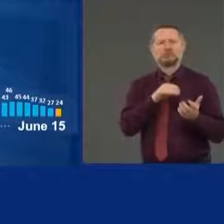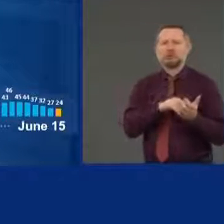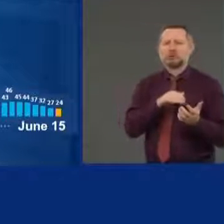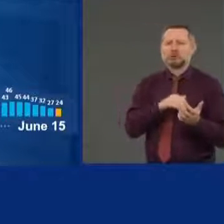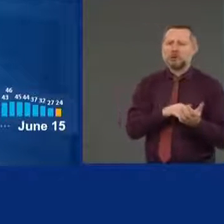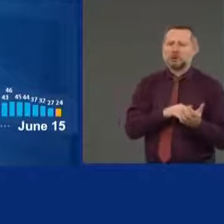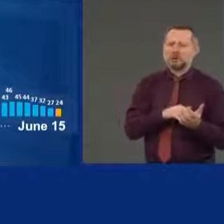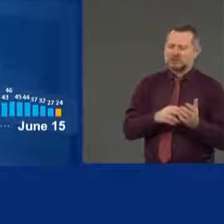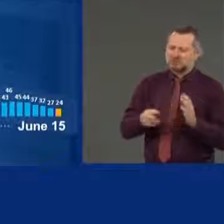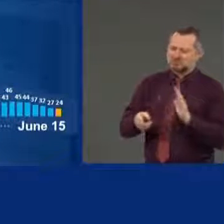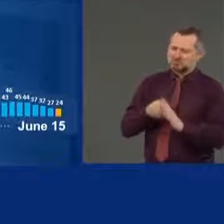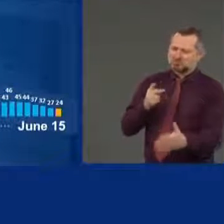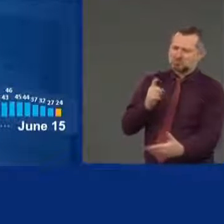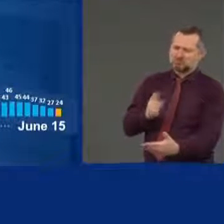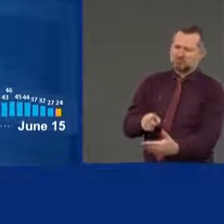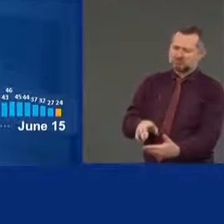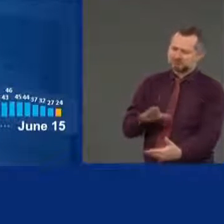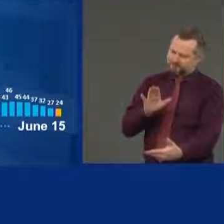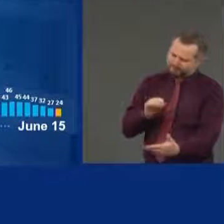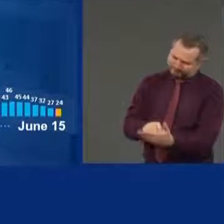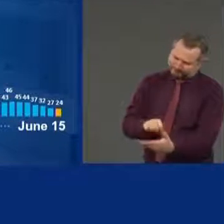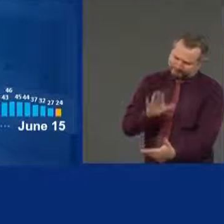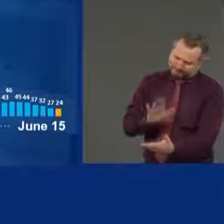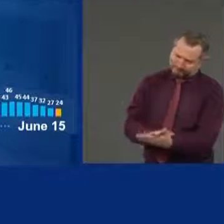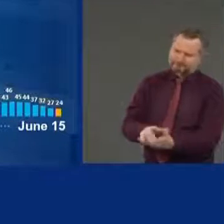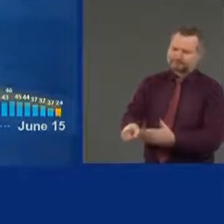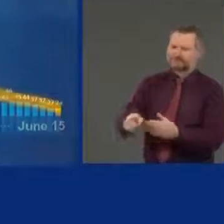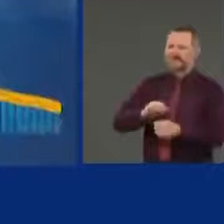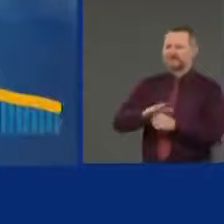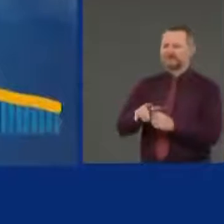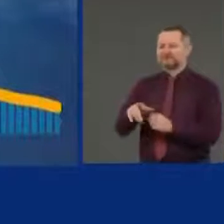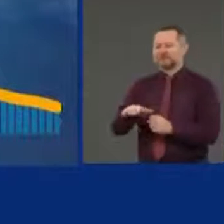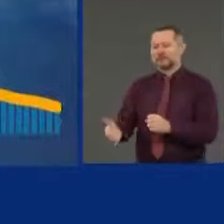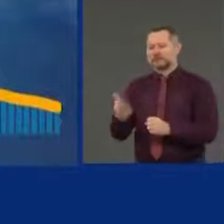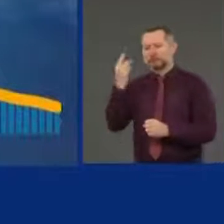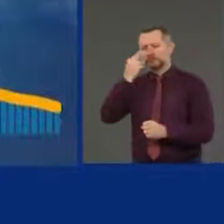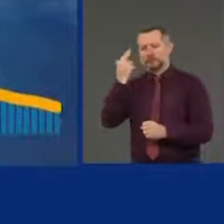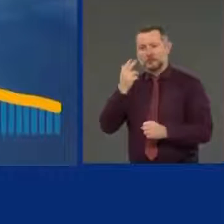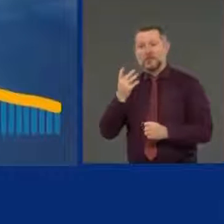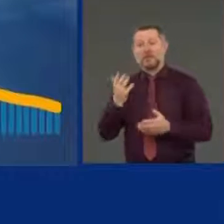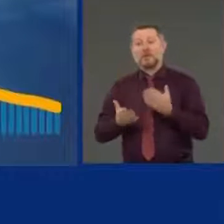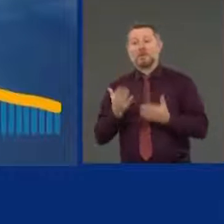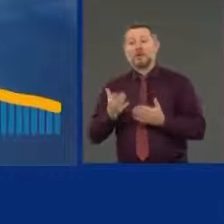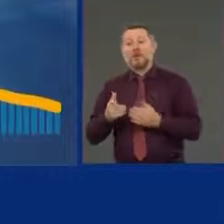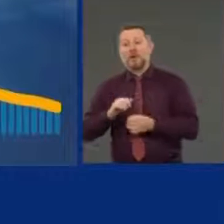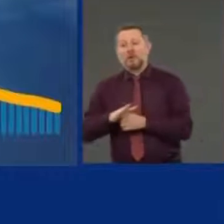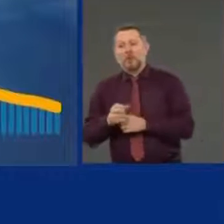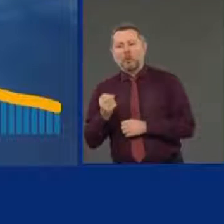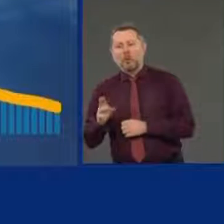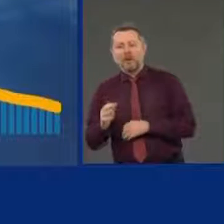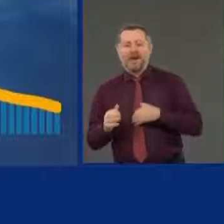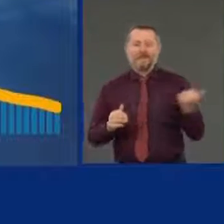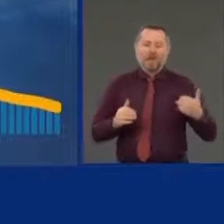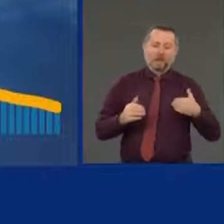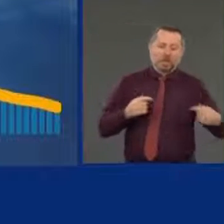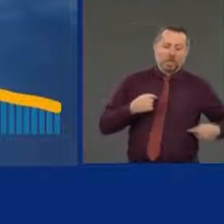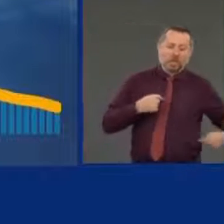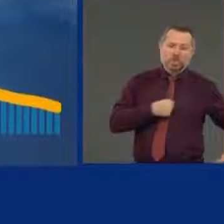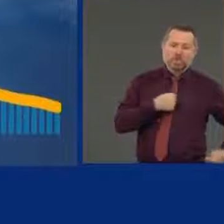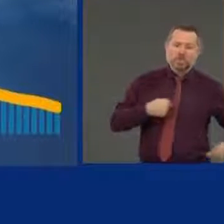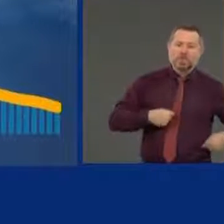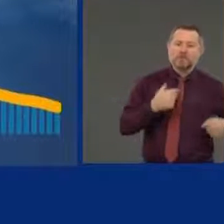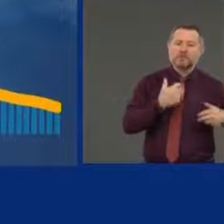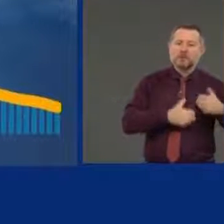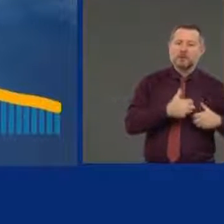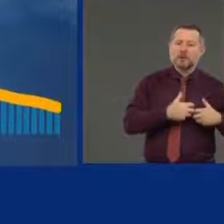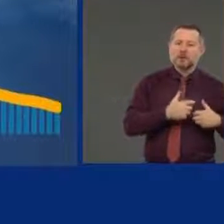decide a cause of death in some situations that may have multiple reasons behind it. So